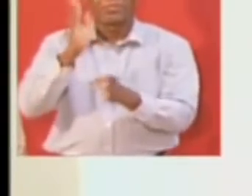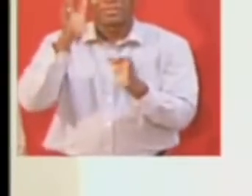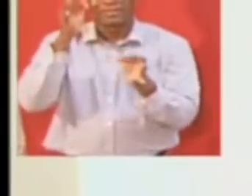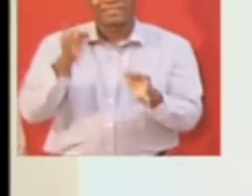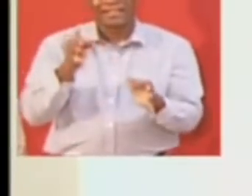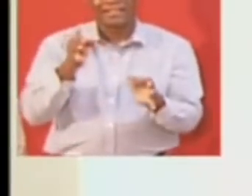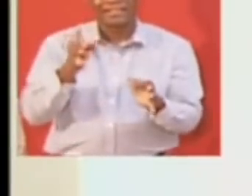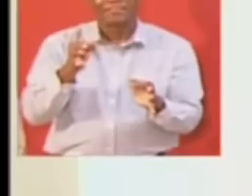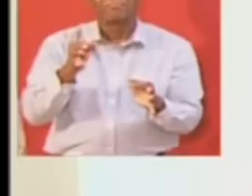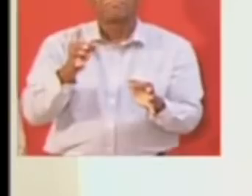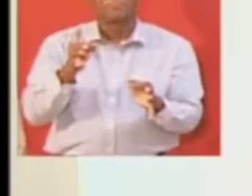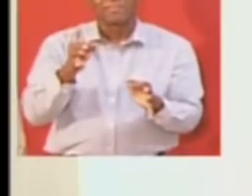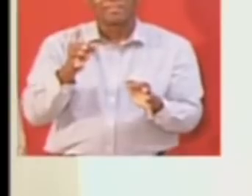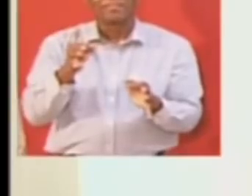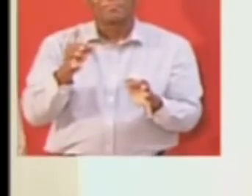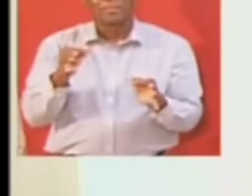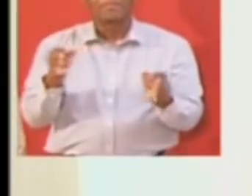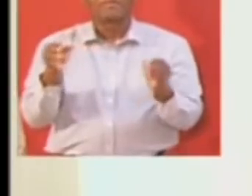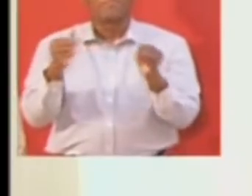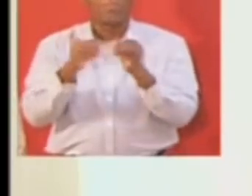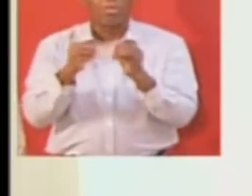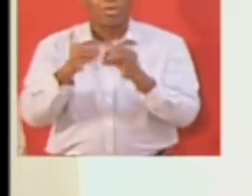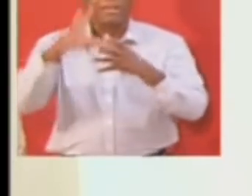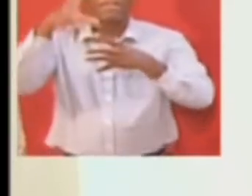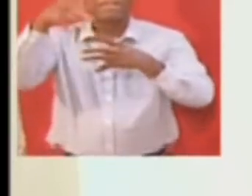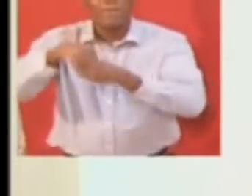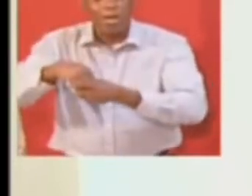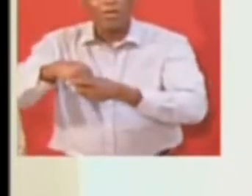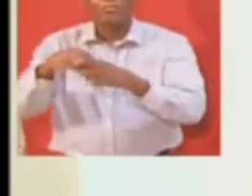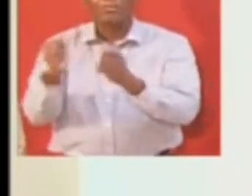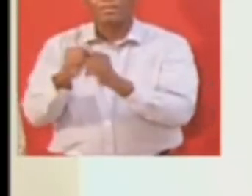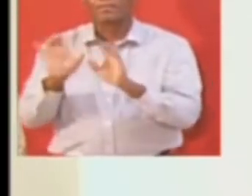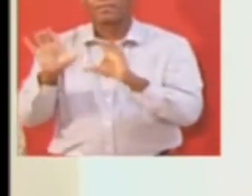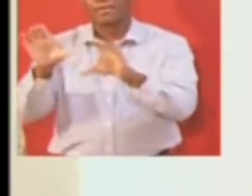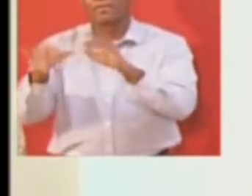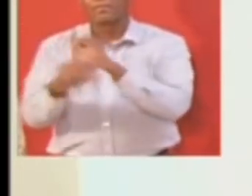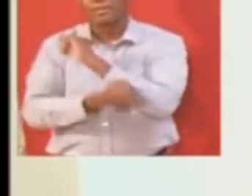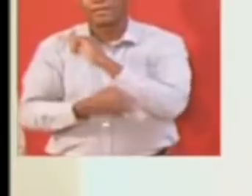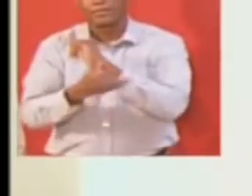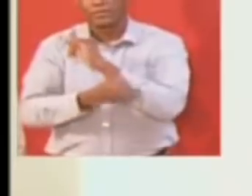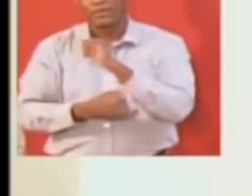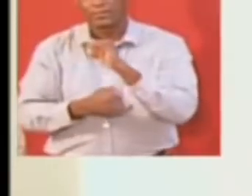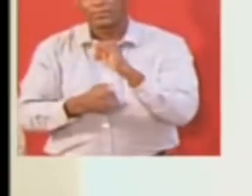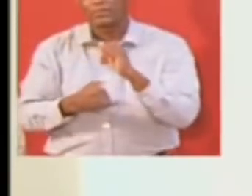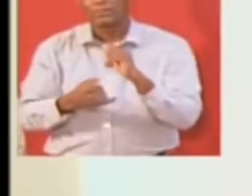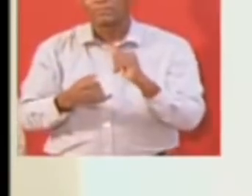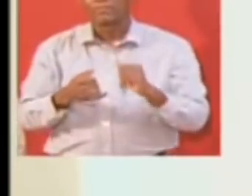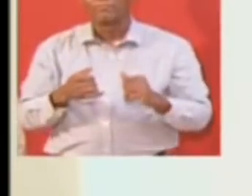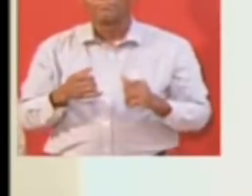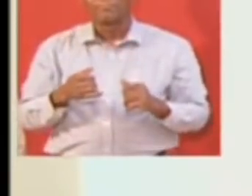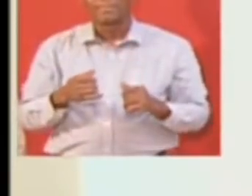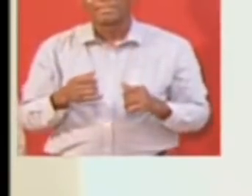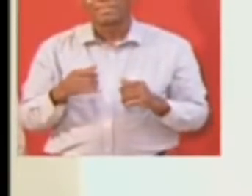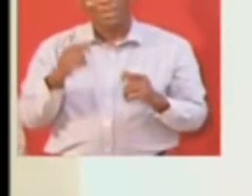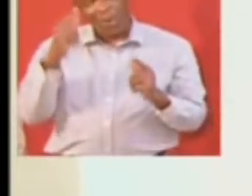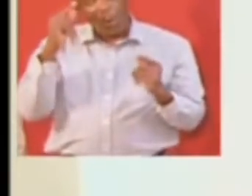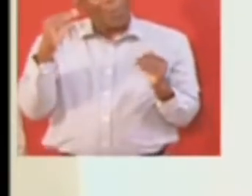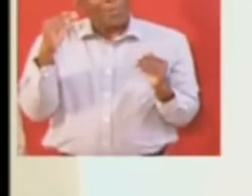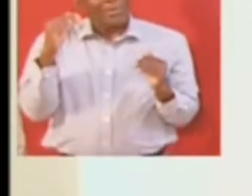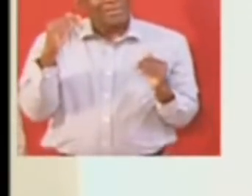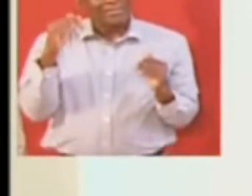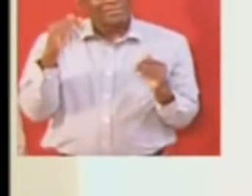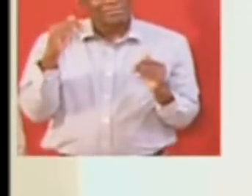begin to think about further participation. So let's keep our fingers crossed on that. So that's we're looking